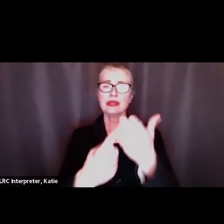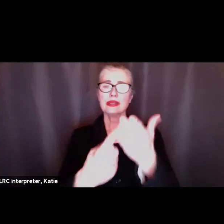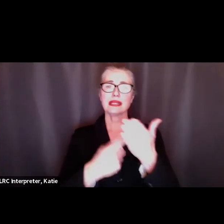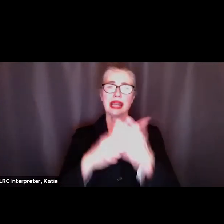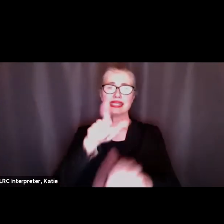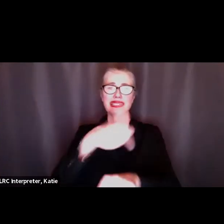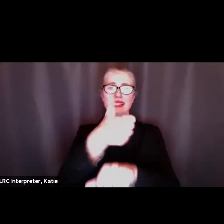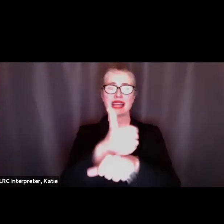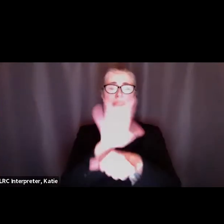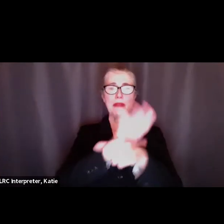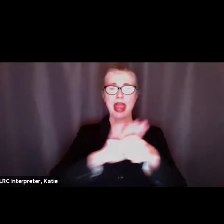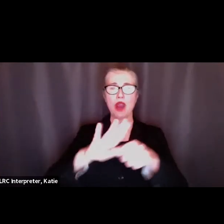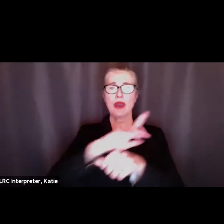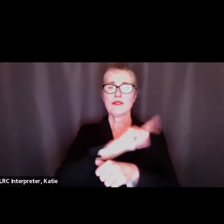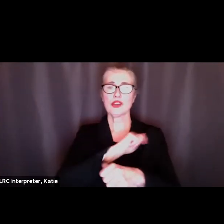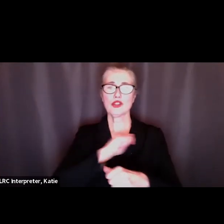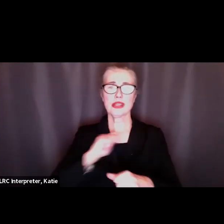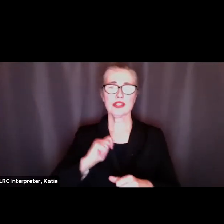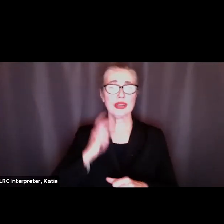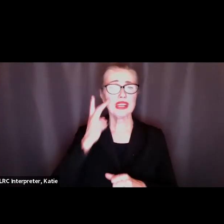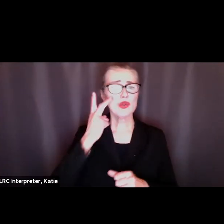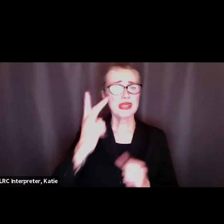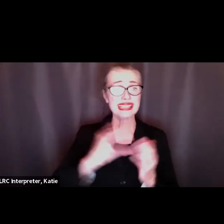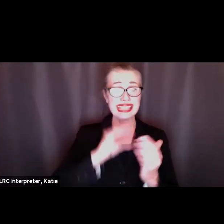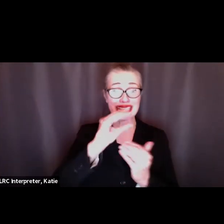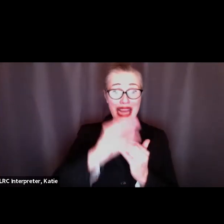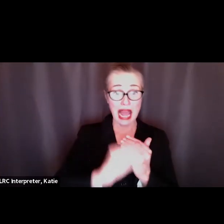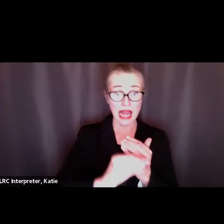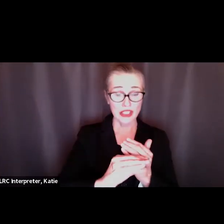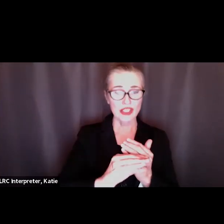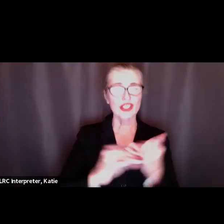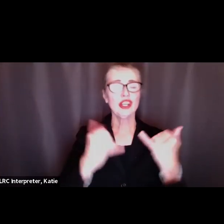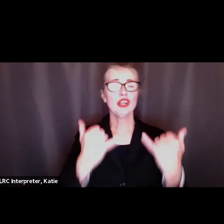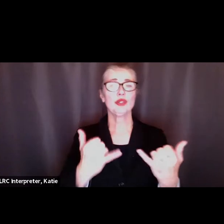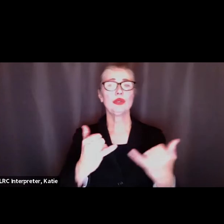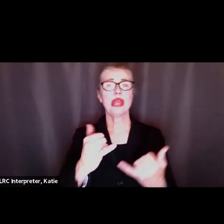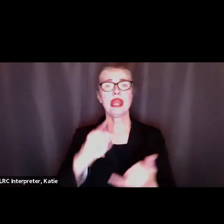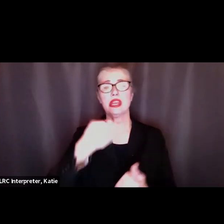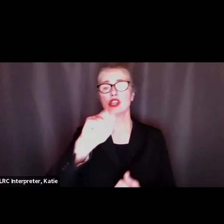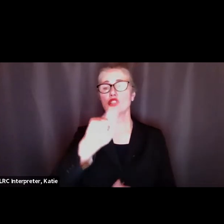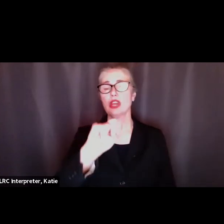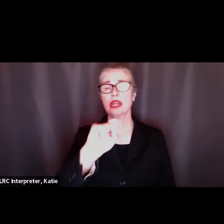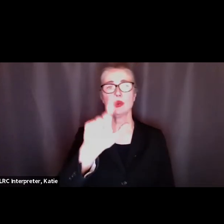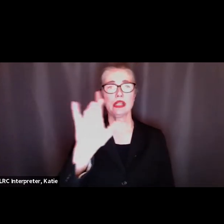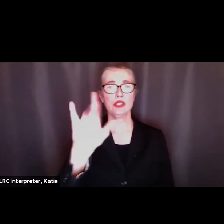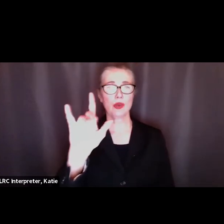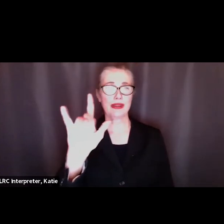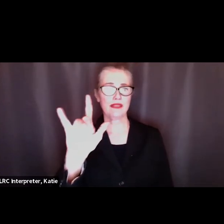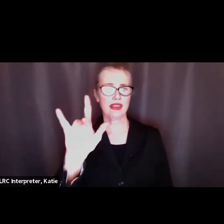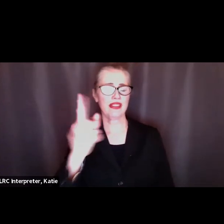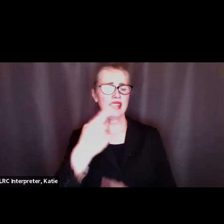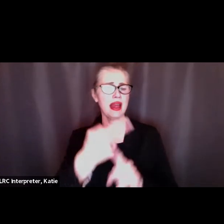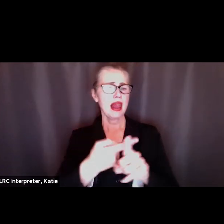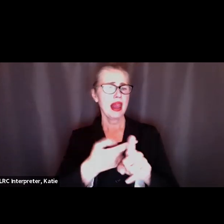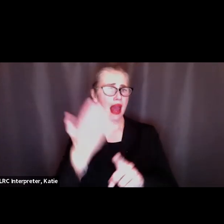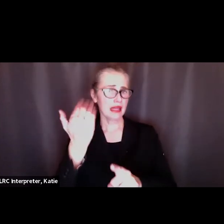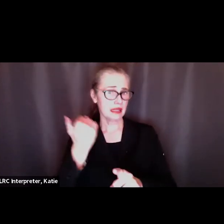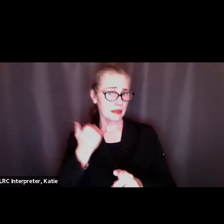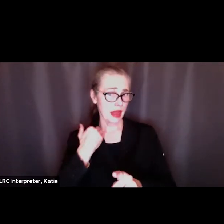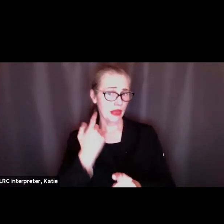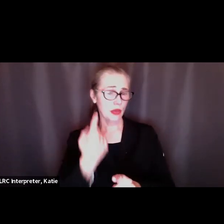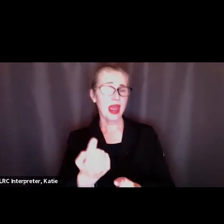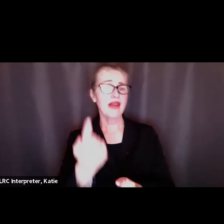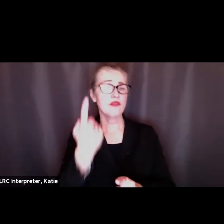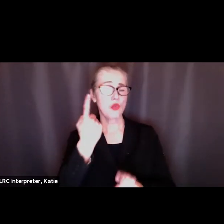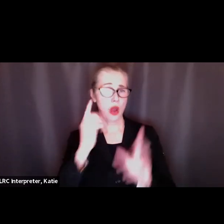just quickly going over our calendar real quick you can see that we are on the 25th now over the last month we've had one community